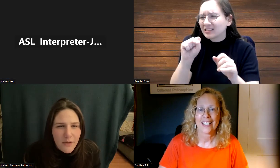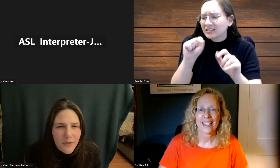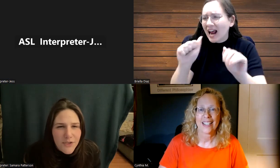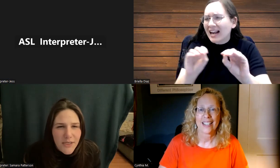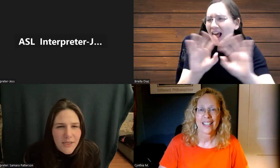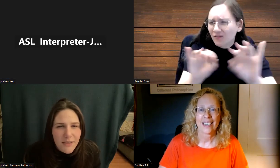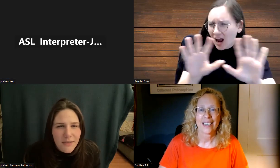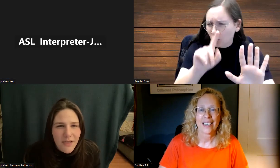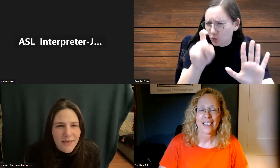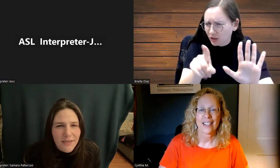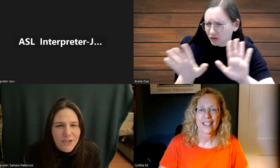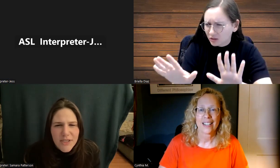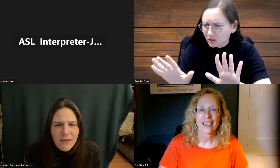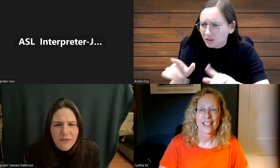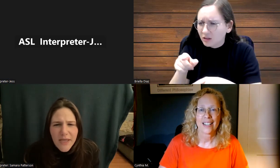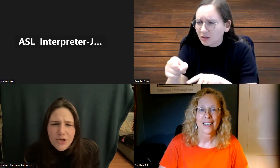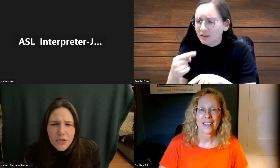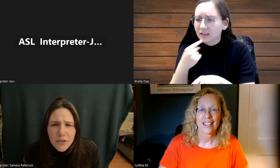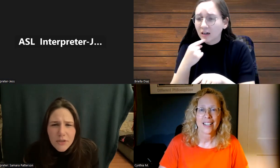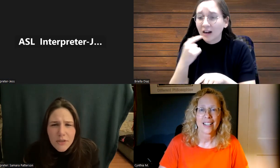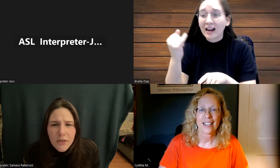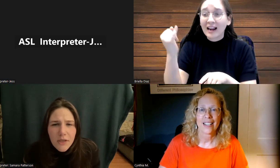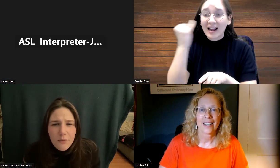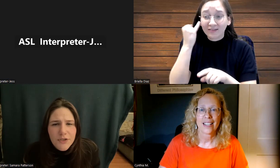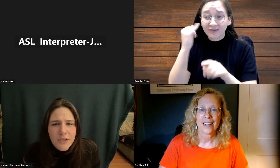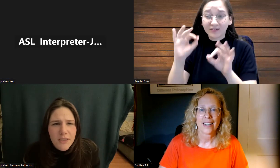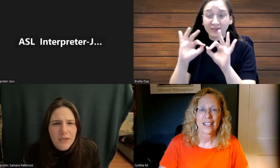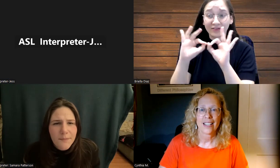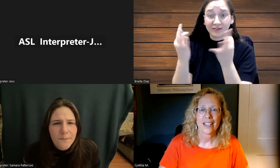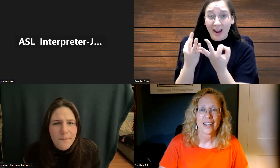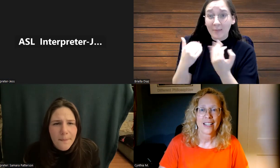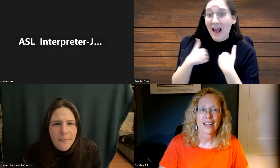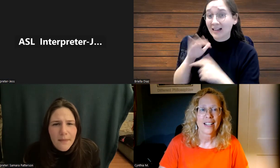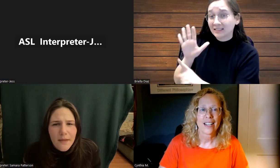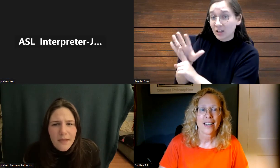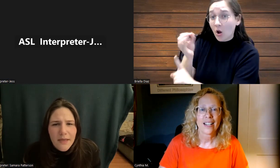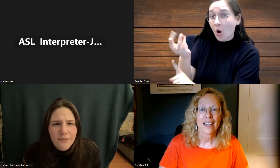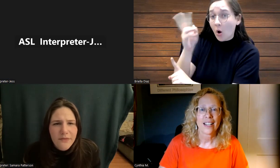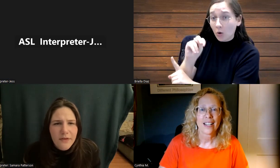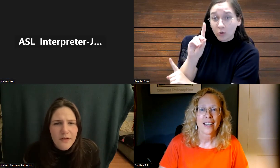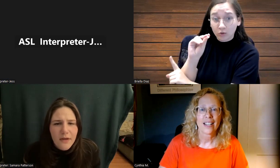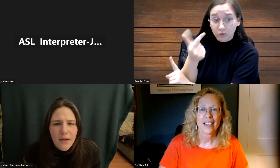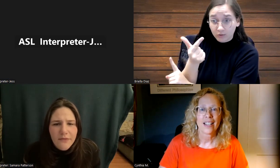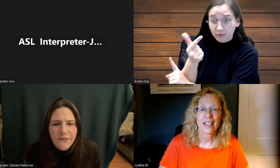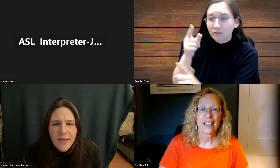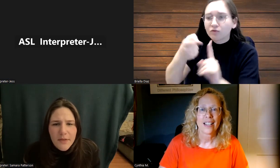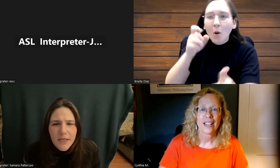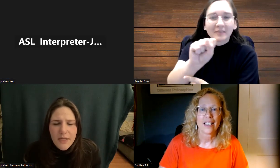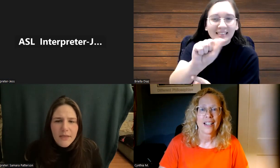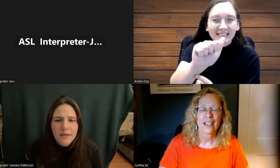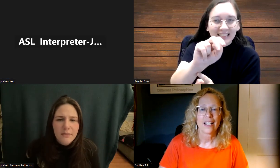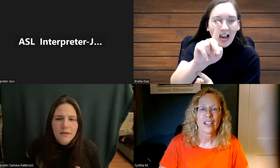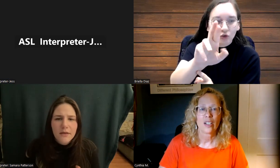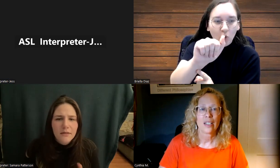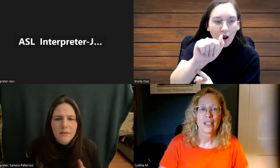have one question that is just a clarification question. If a